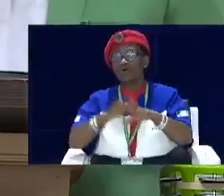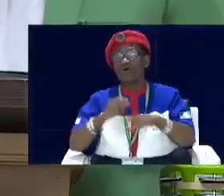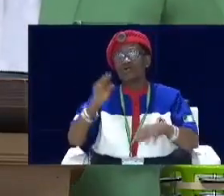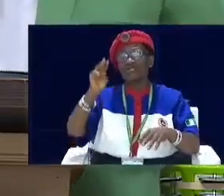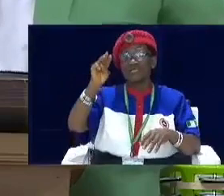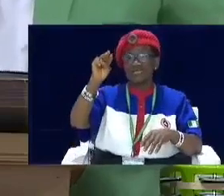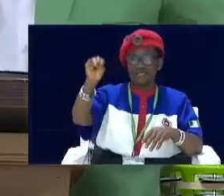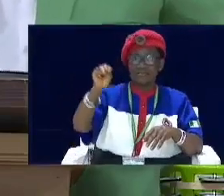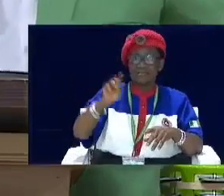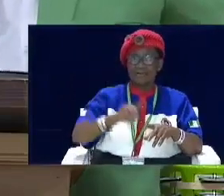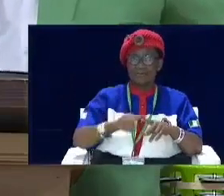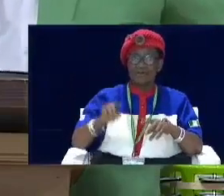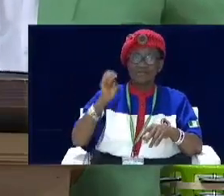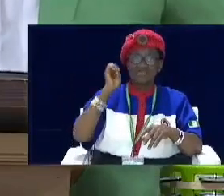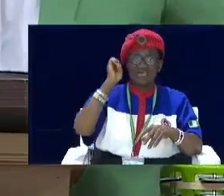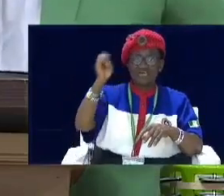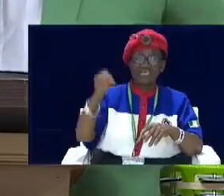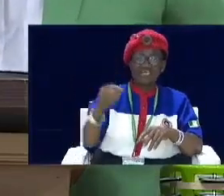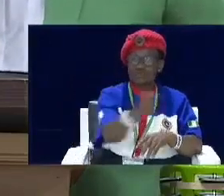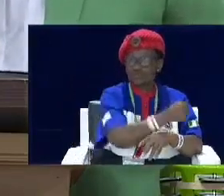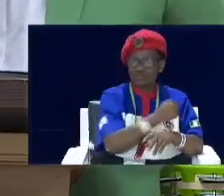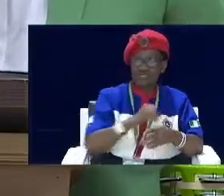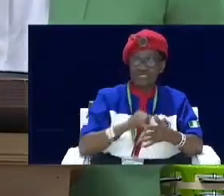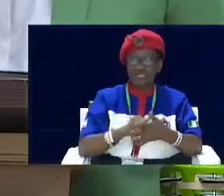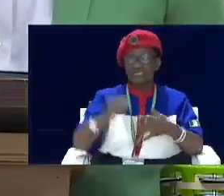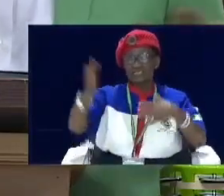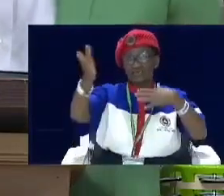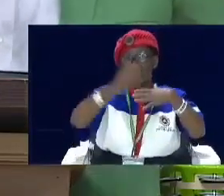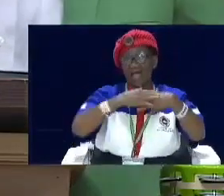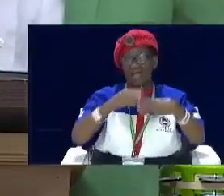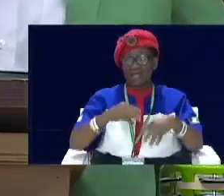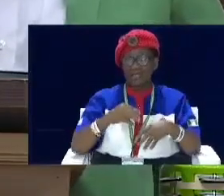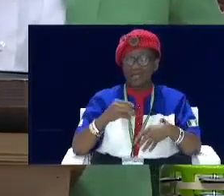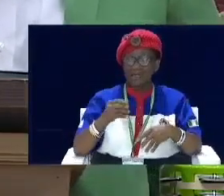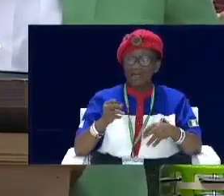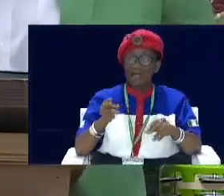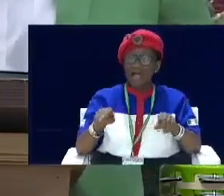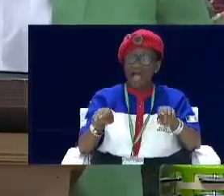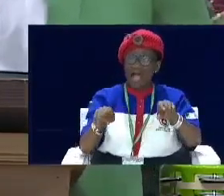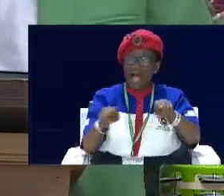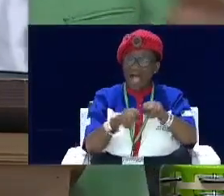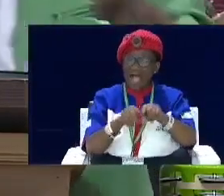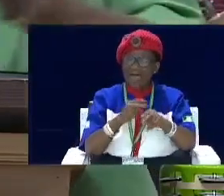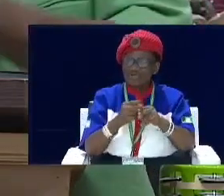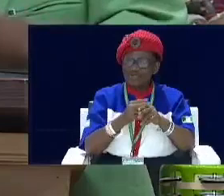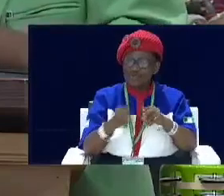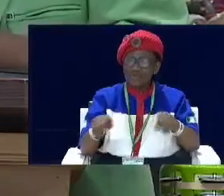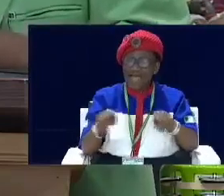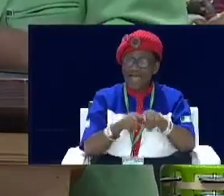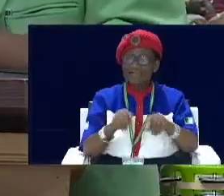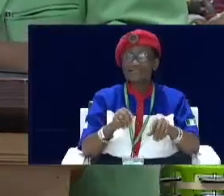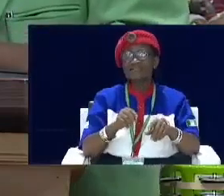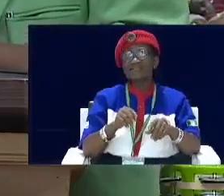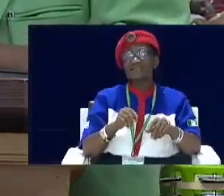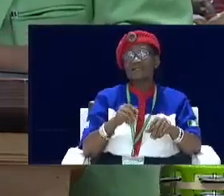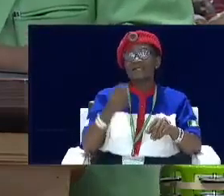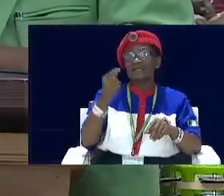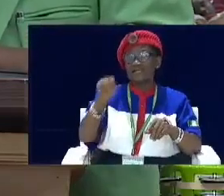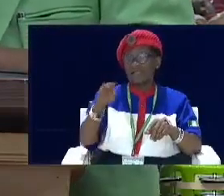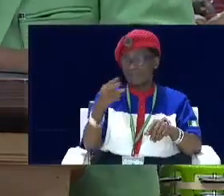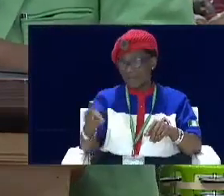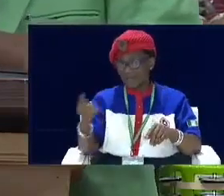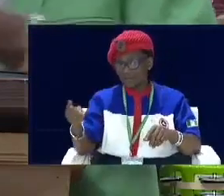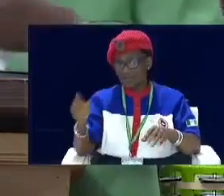But he took it back. And the moment that mantle touched Elisha that